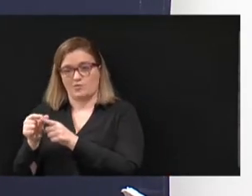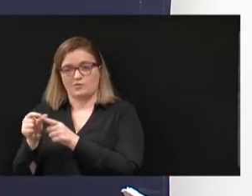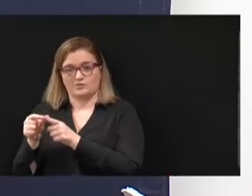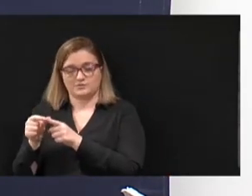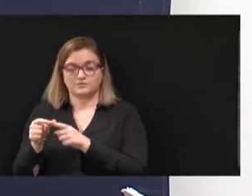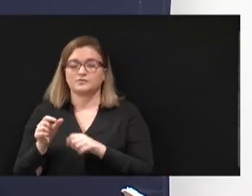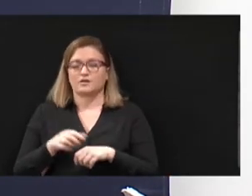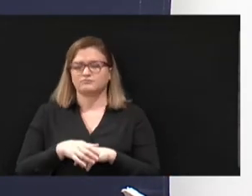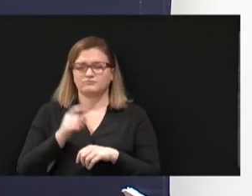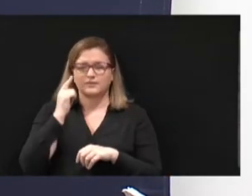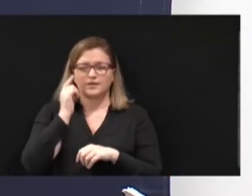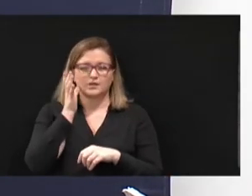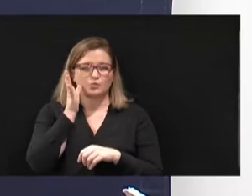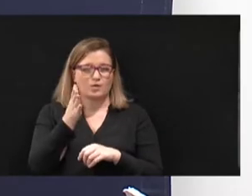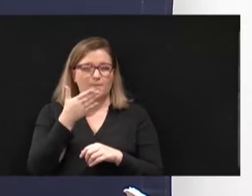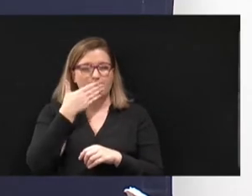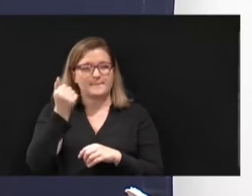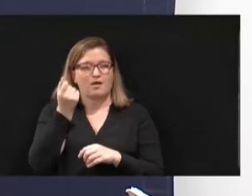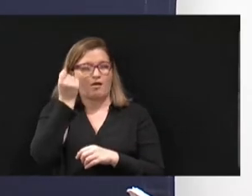morphemes.